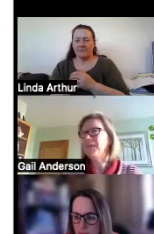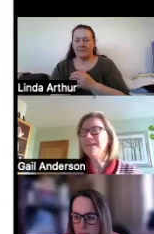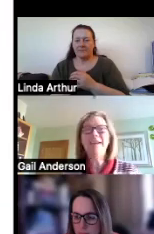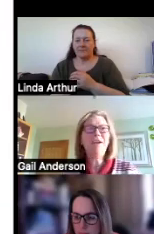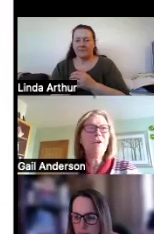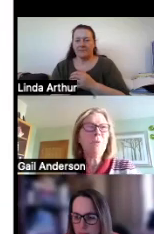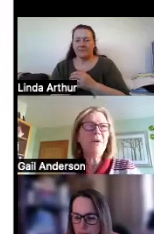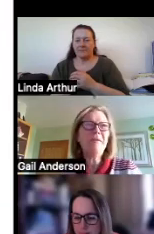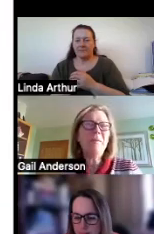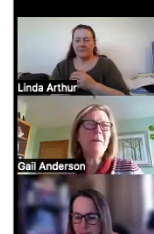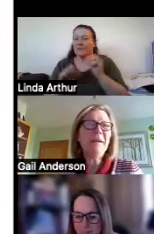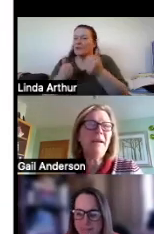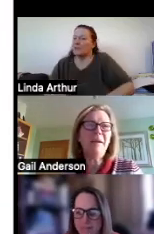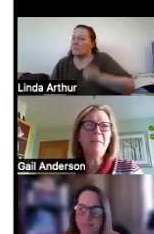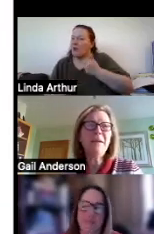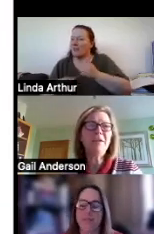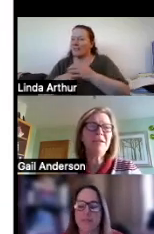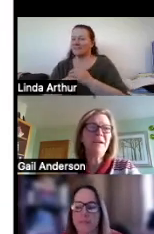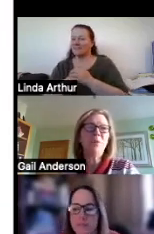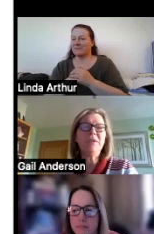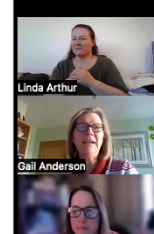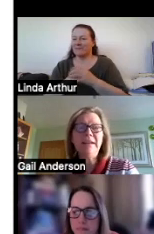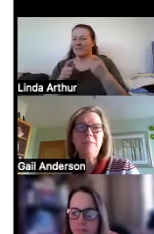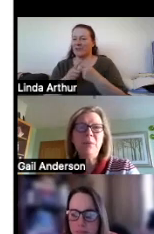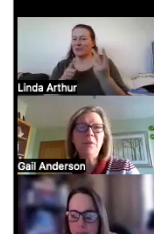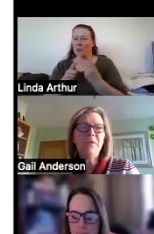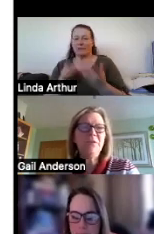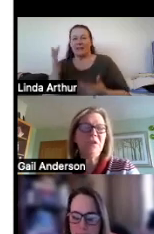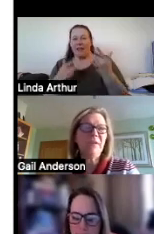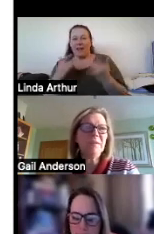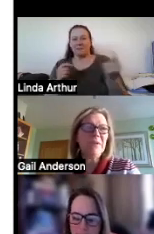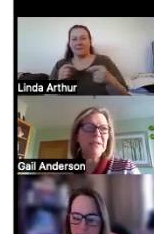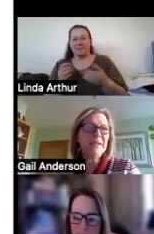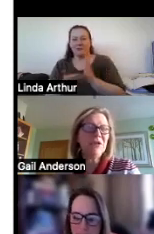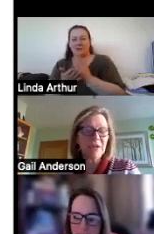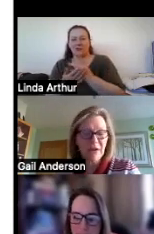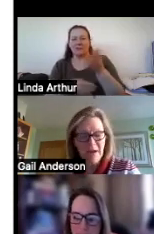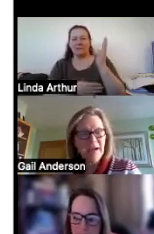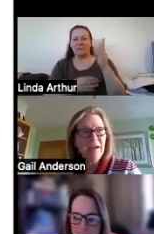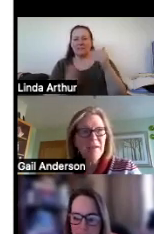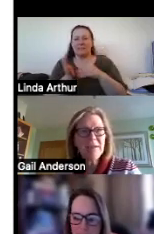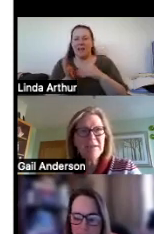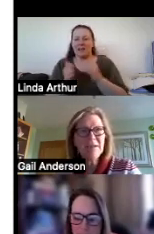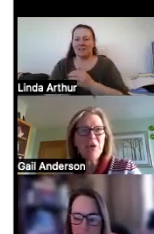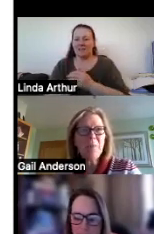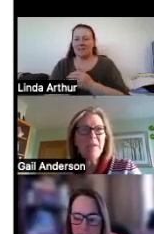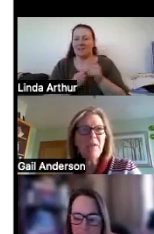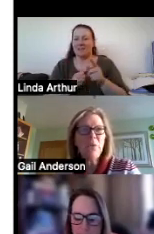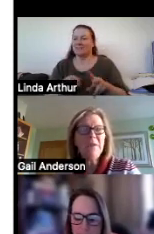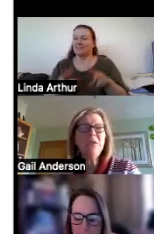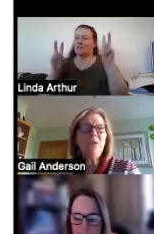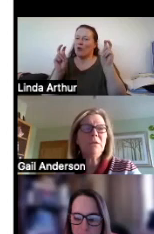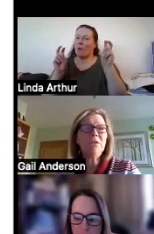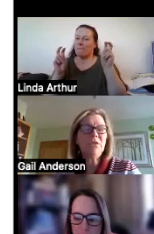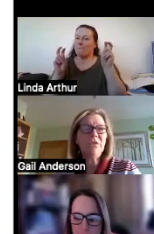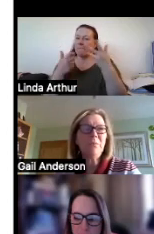All right. Good morning, everybody. Kirsty and I are both delighted to be with you to share this presentation. This is a topic that would